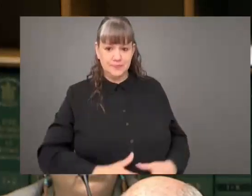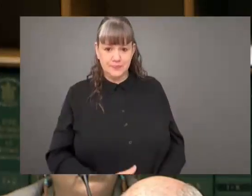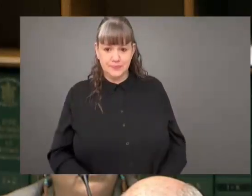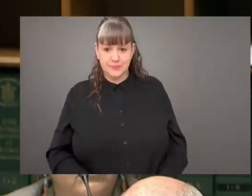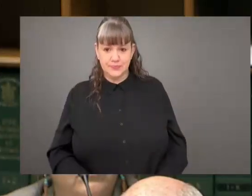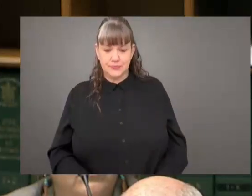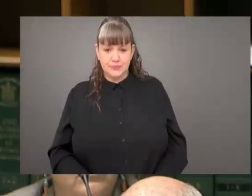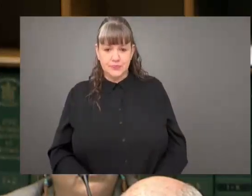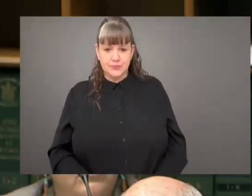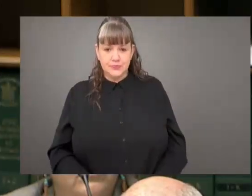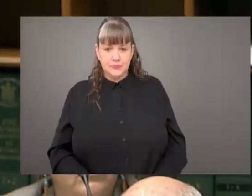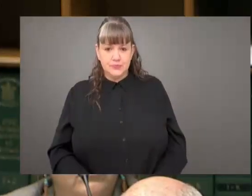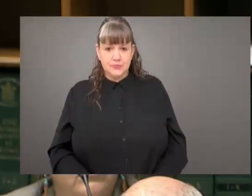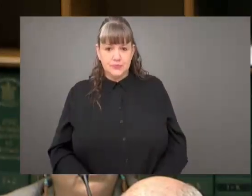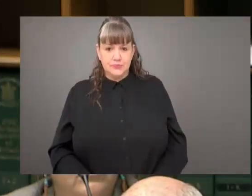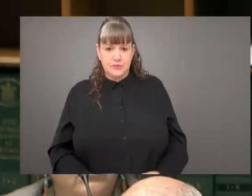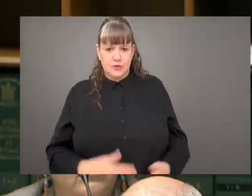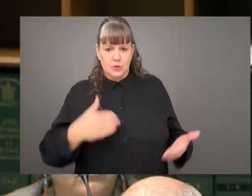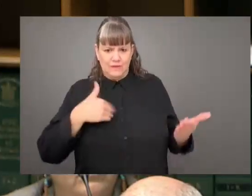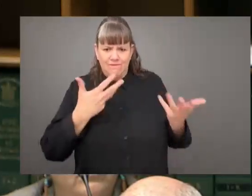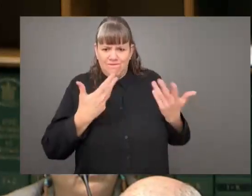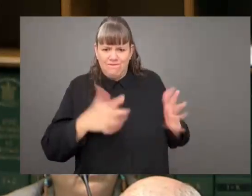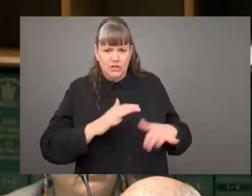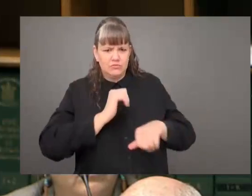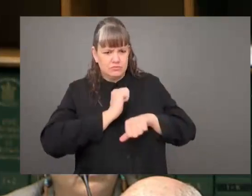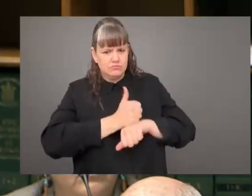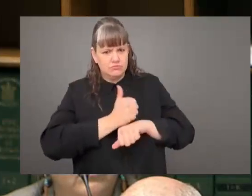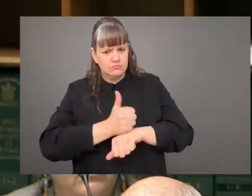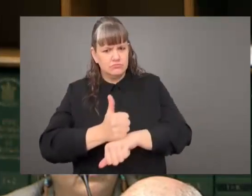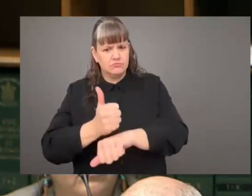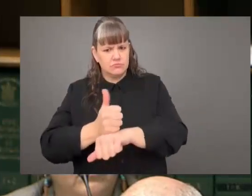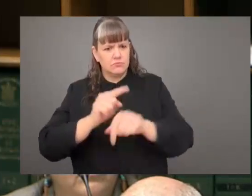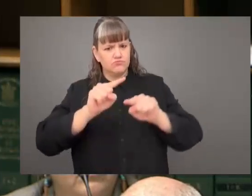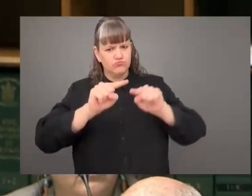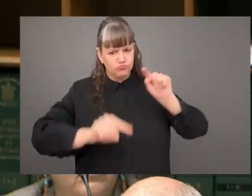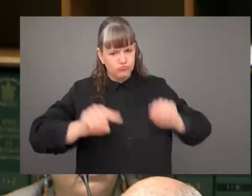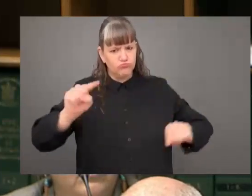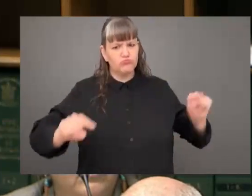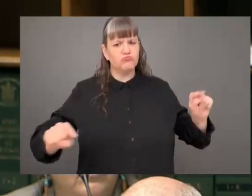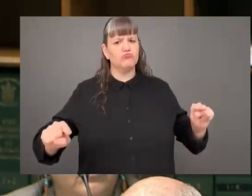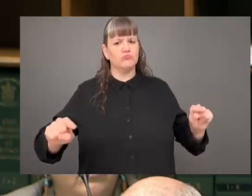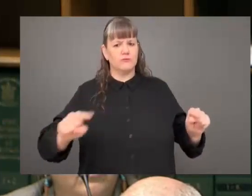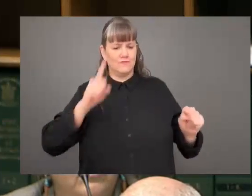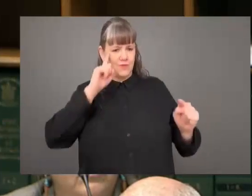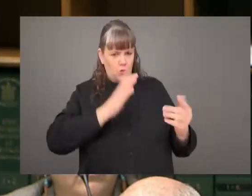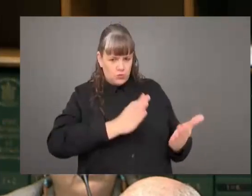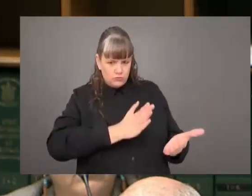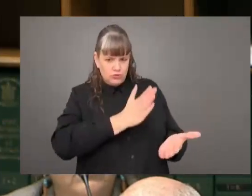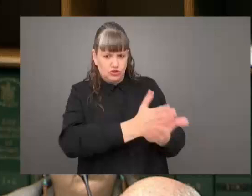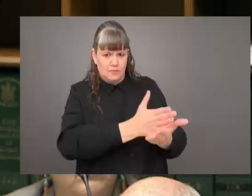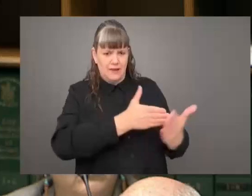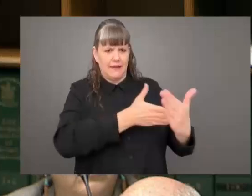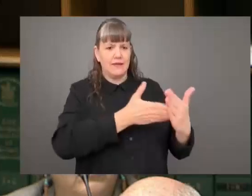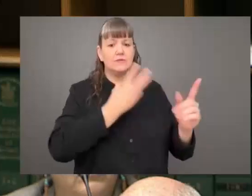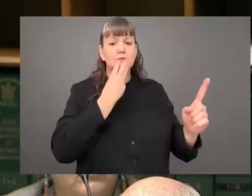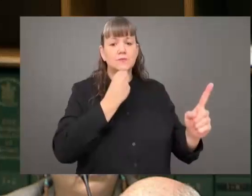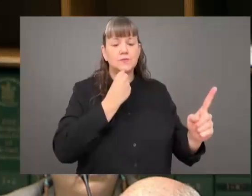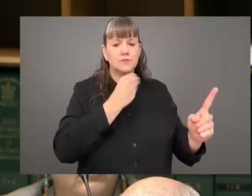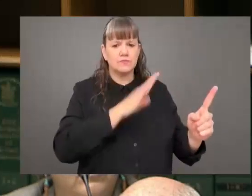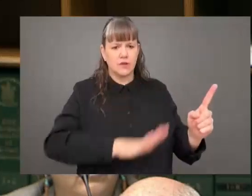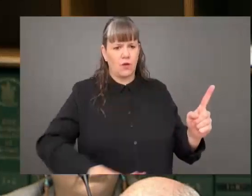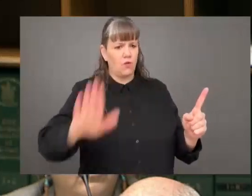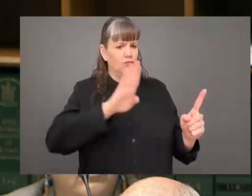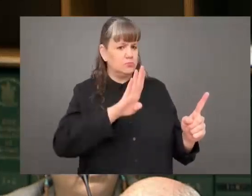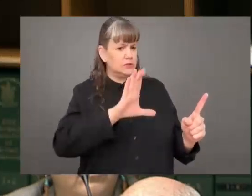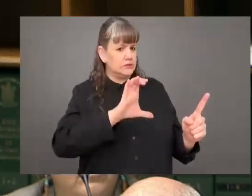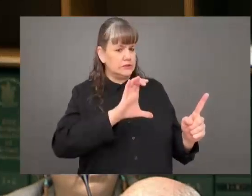That goes as far as to putting direct resources into community members, setting up safe zones around